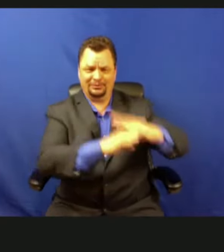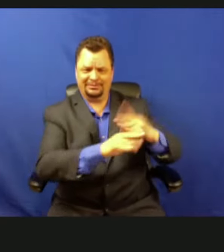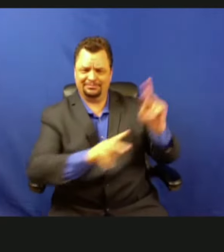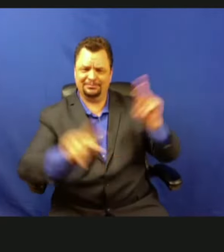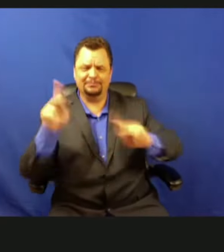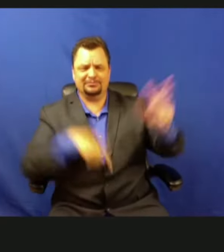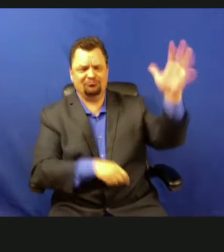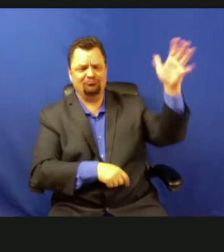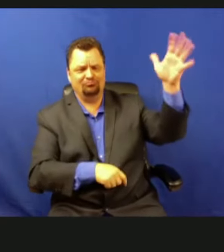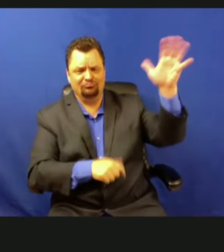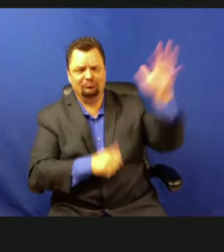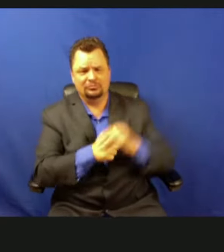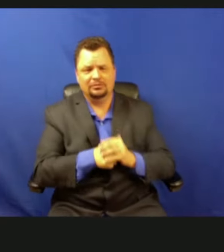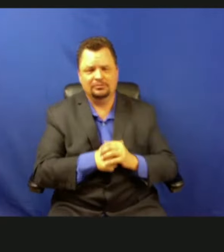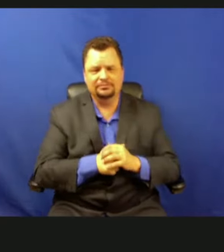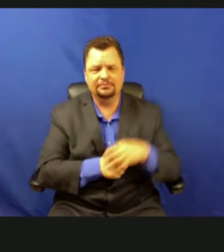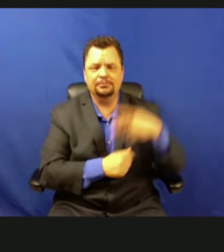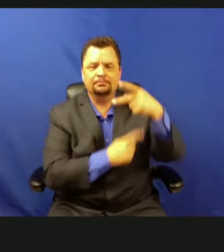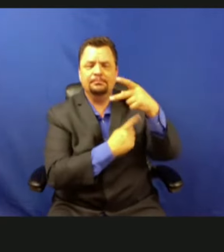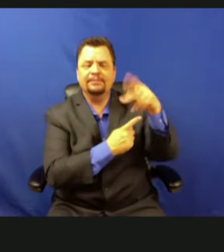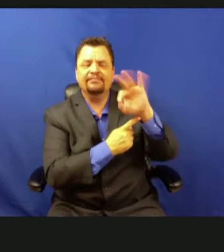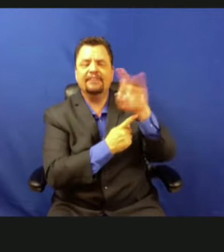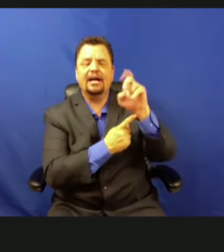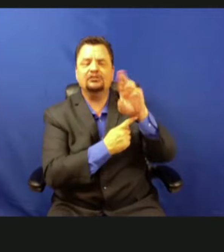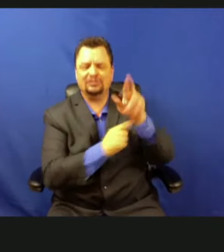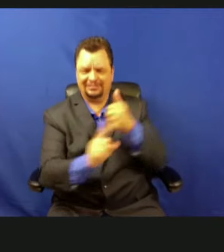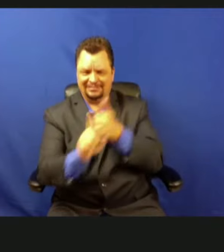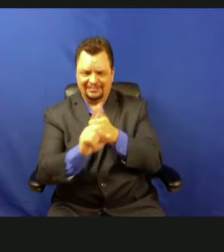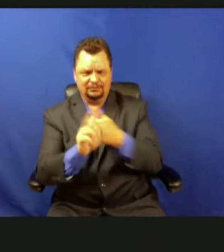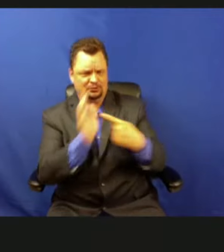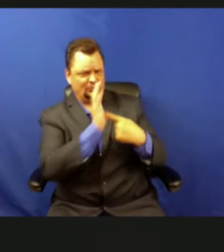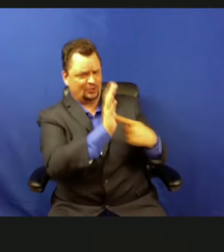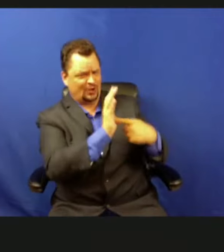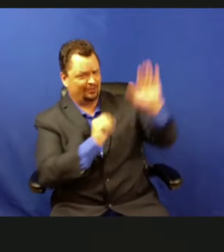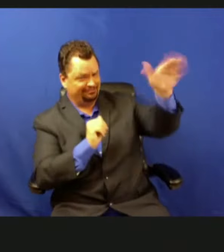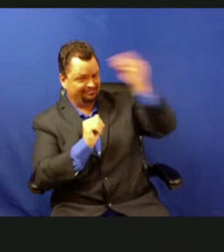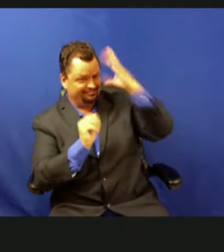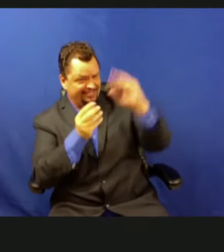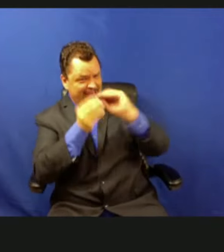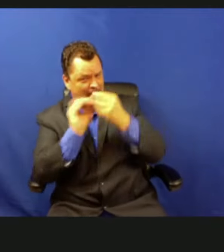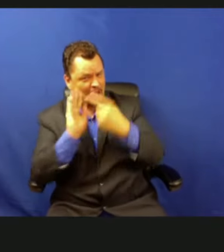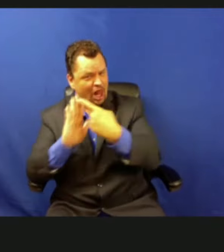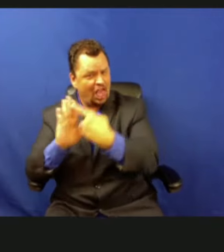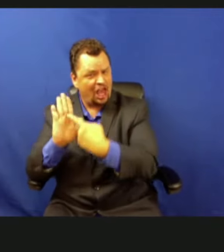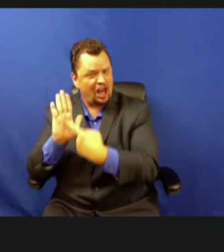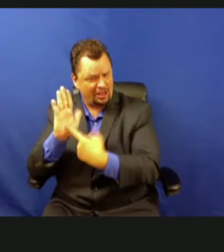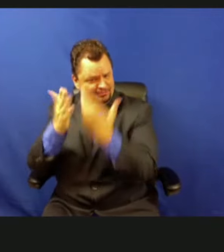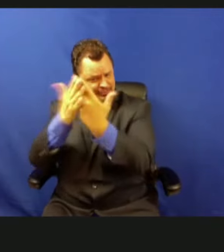Pfizer, the availability of the vaccine for those that are age 5 to 11. Thank you so much. Take care.